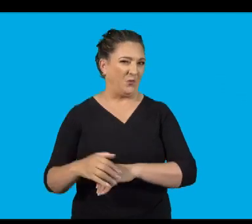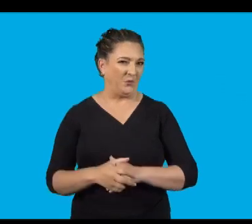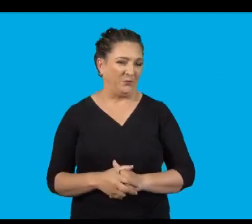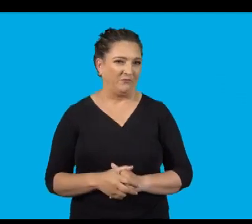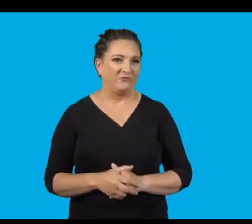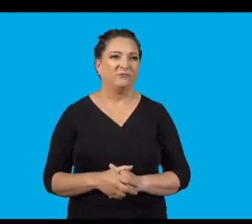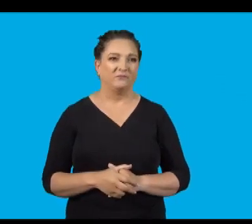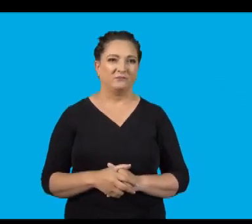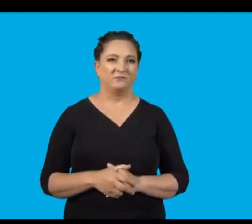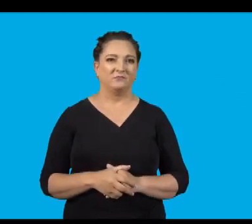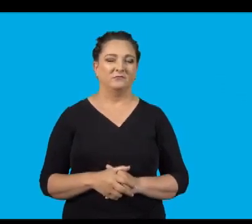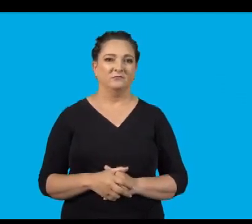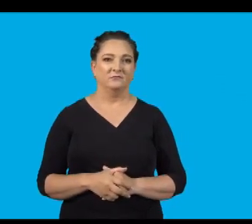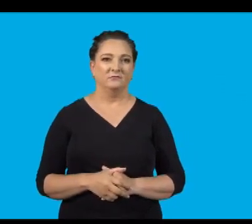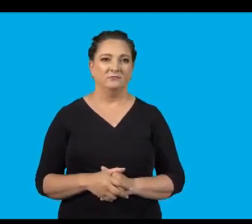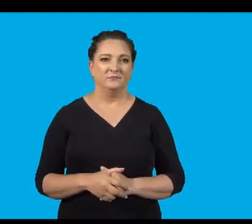tense was wrong there for that